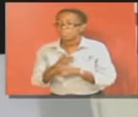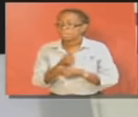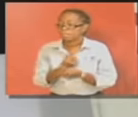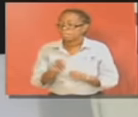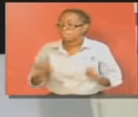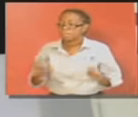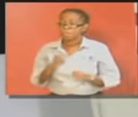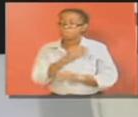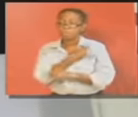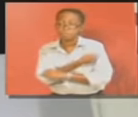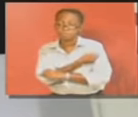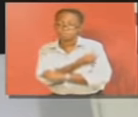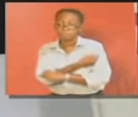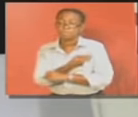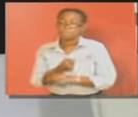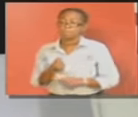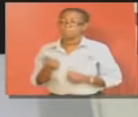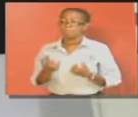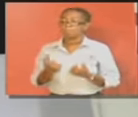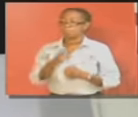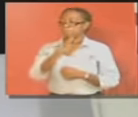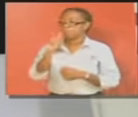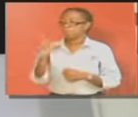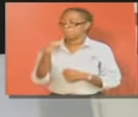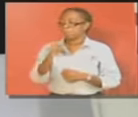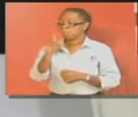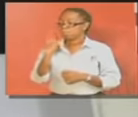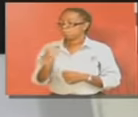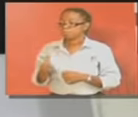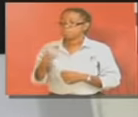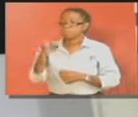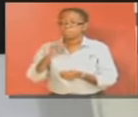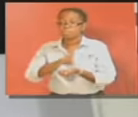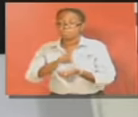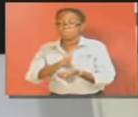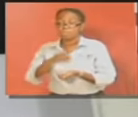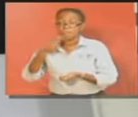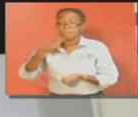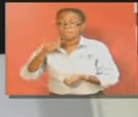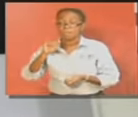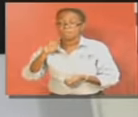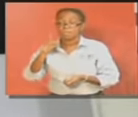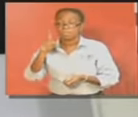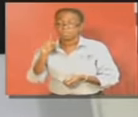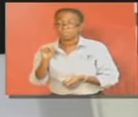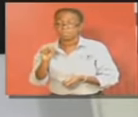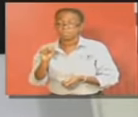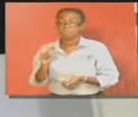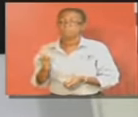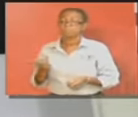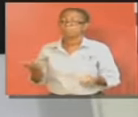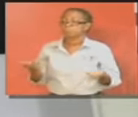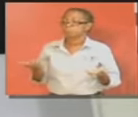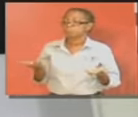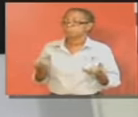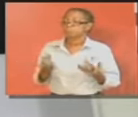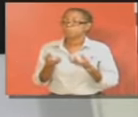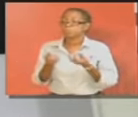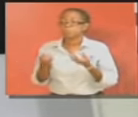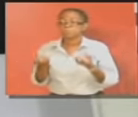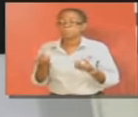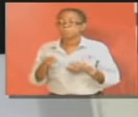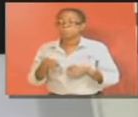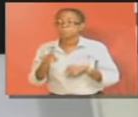What percentage of our vulnerable population, that is, do you think that